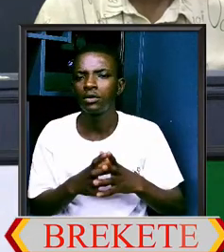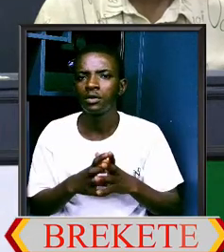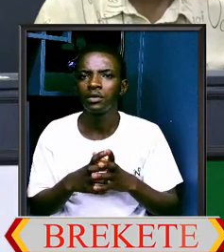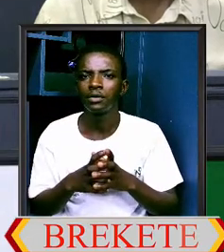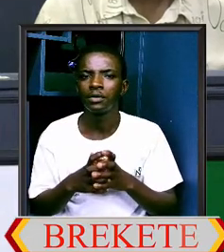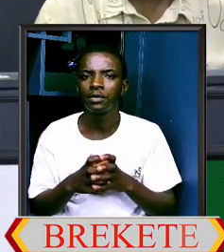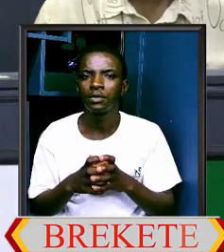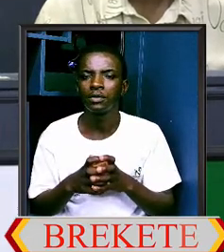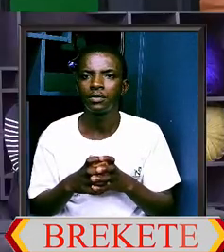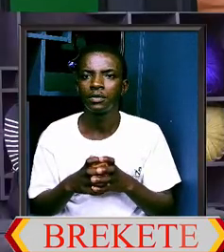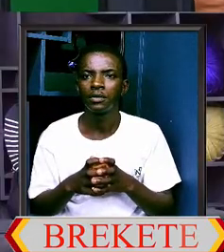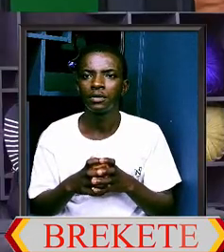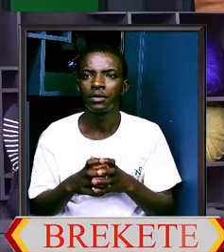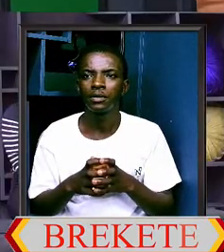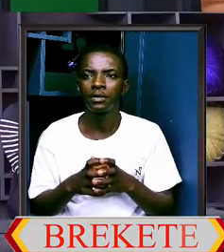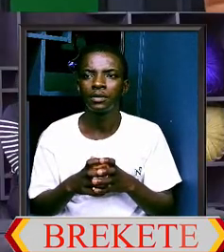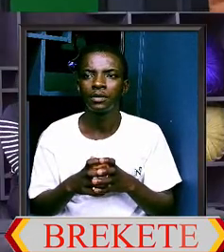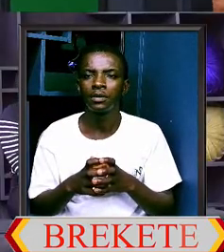Ah!